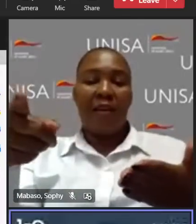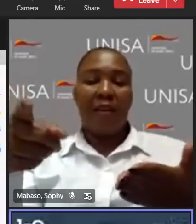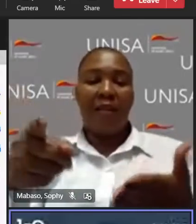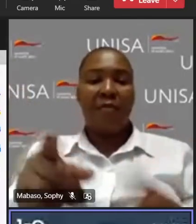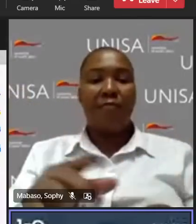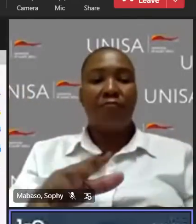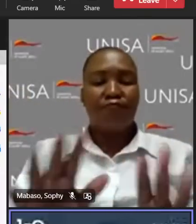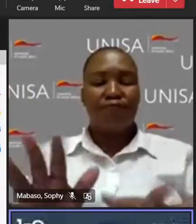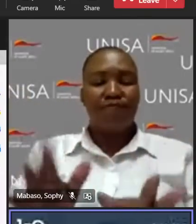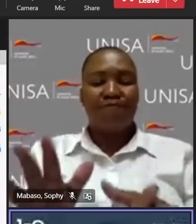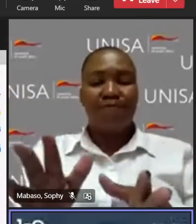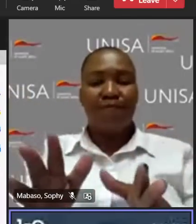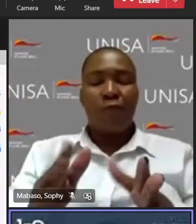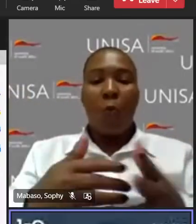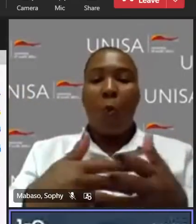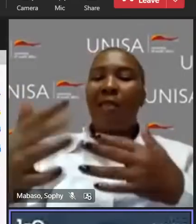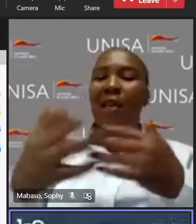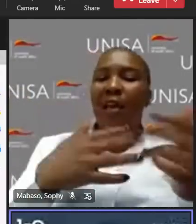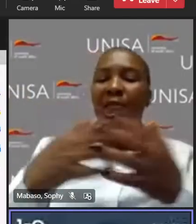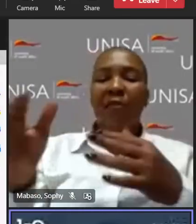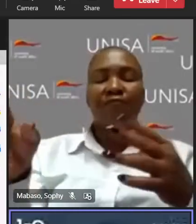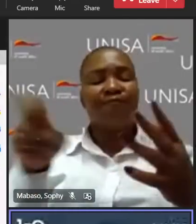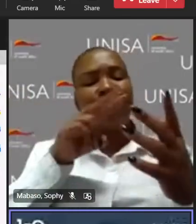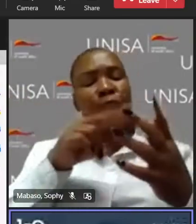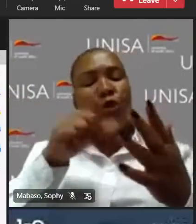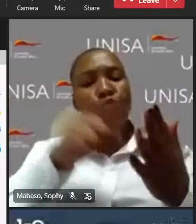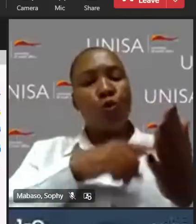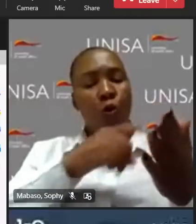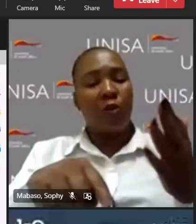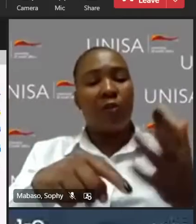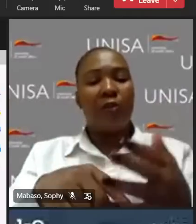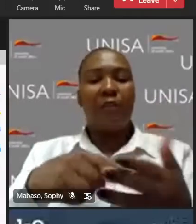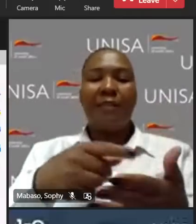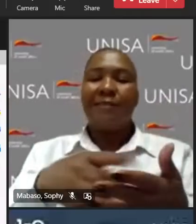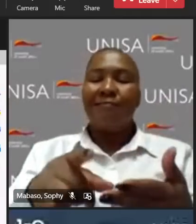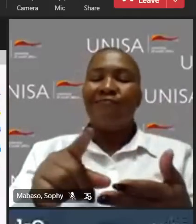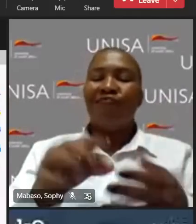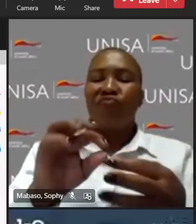Take out whatever is wrong, click on continue,